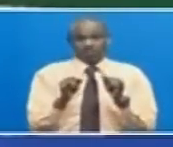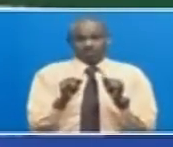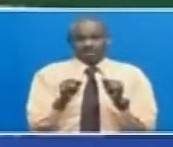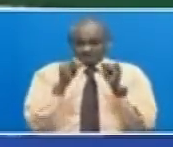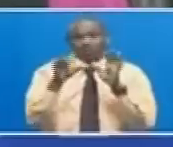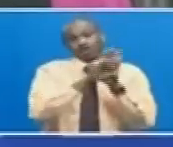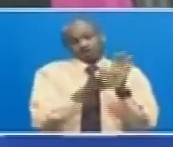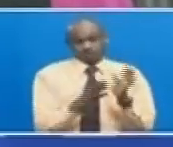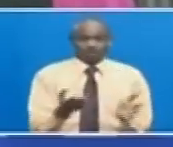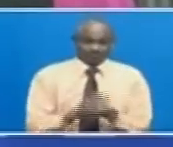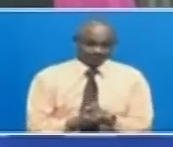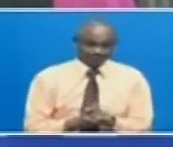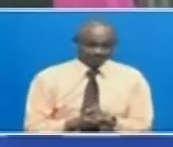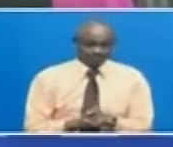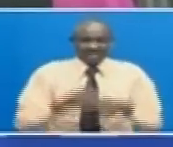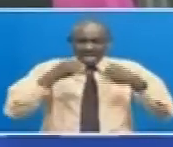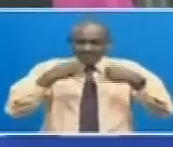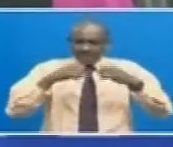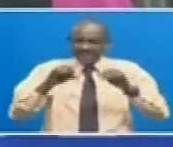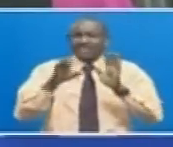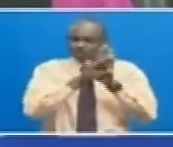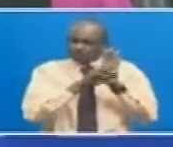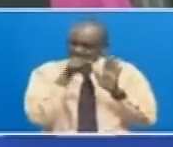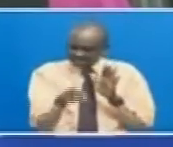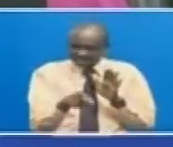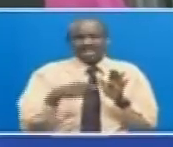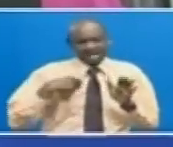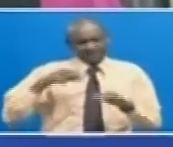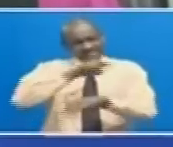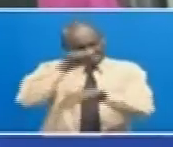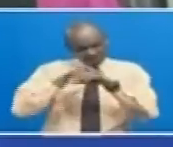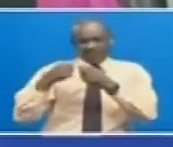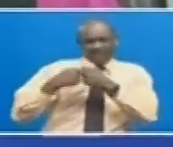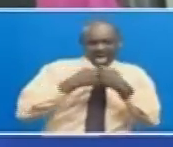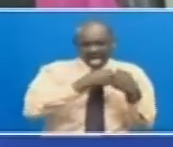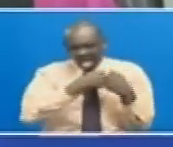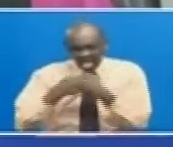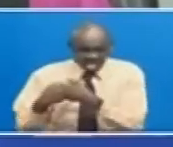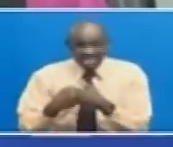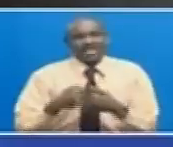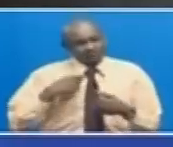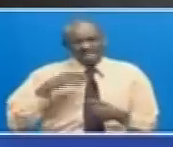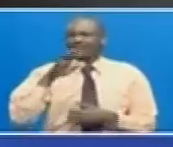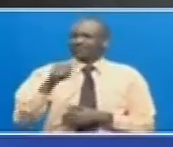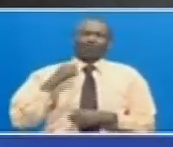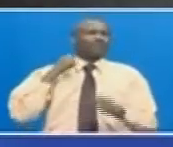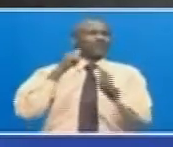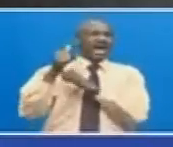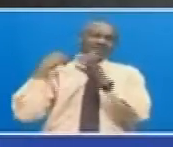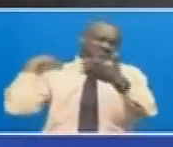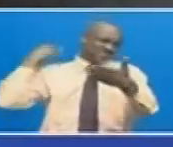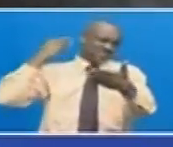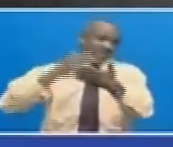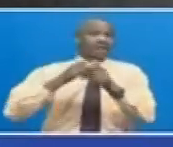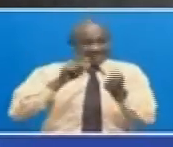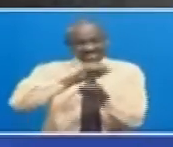new constitution. Implementing the constitution has been a nationwide struggle. Mukele says we have come from far, but the change